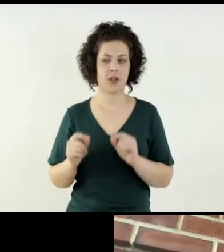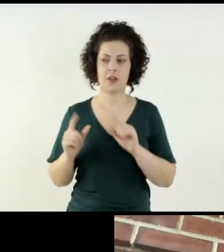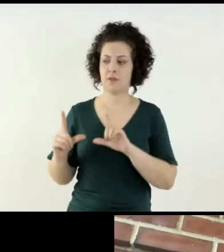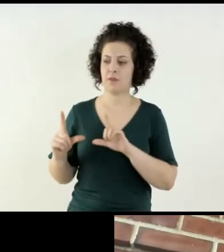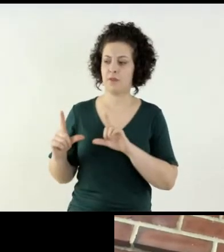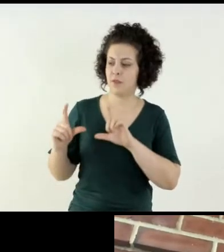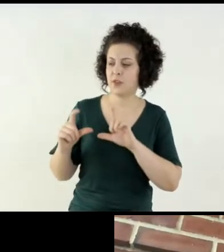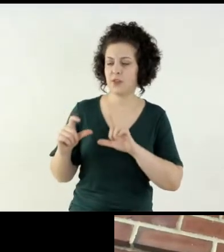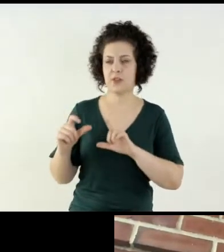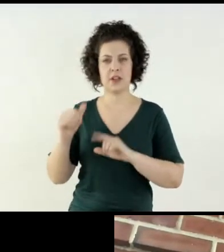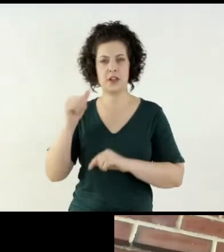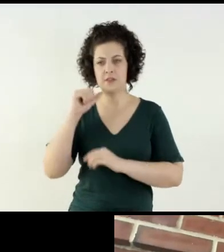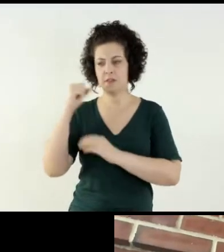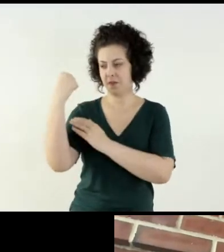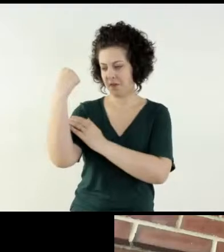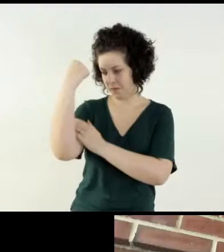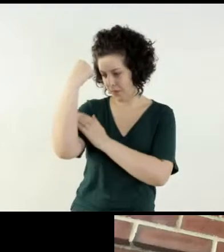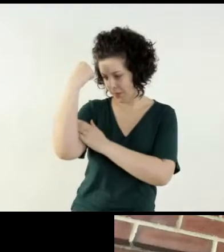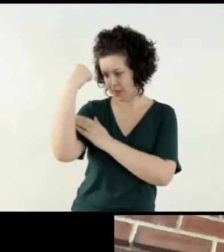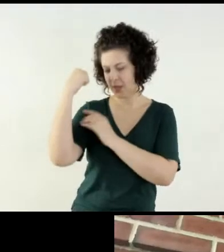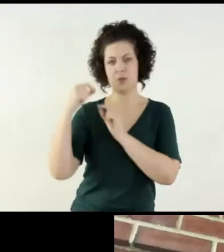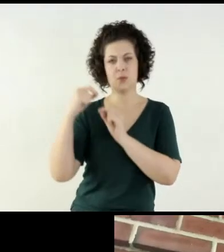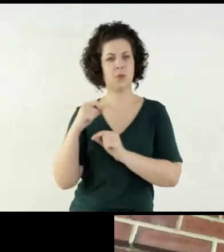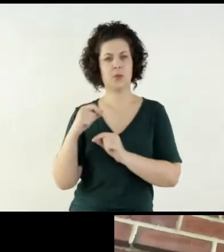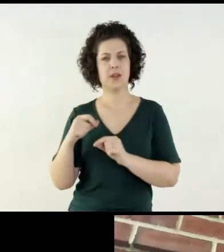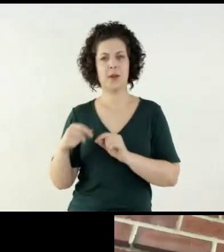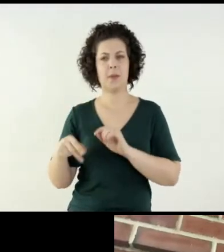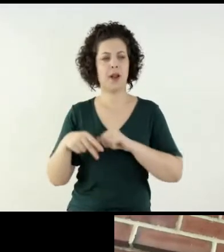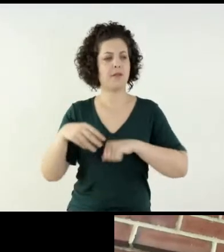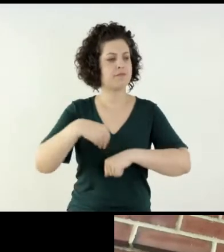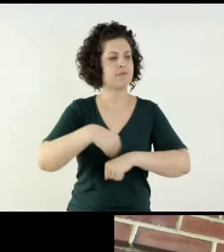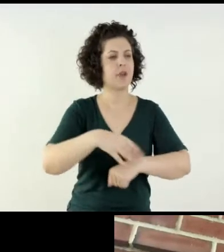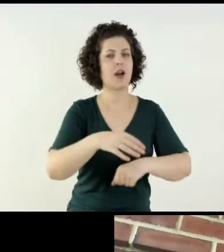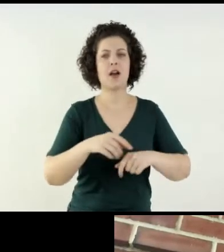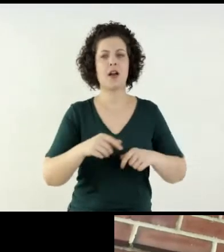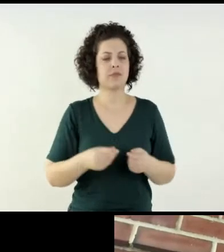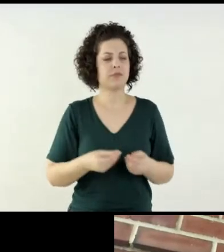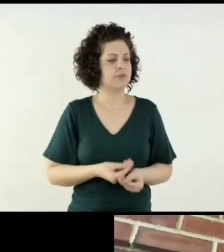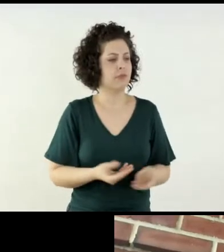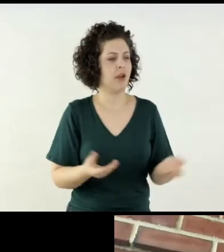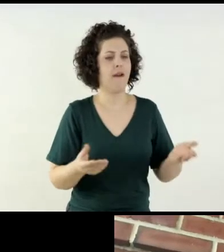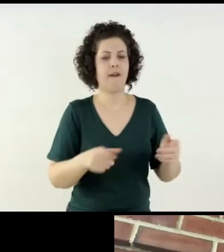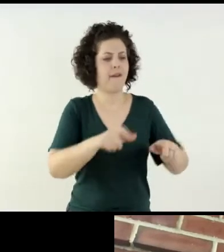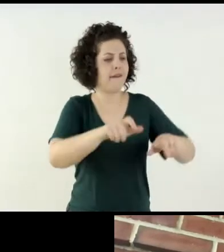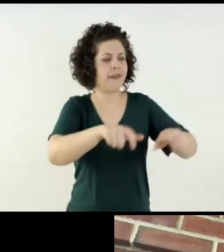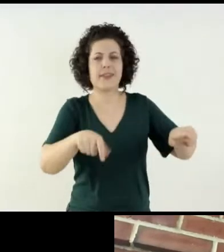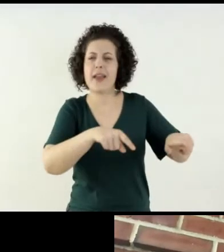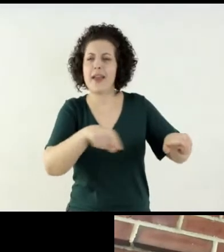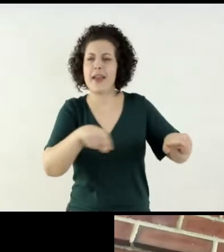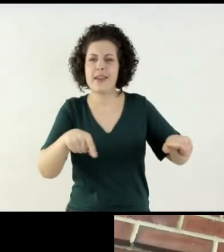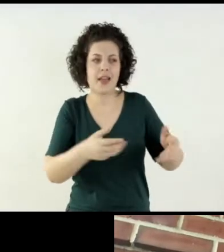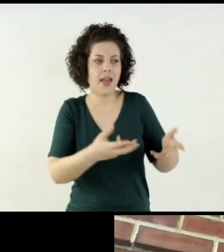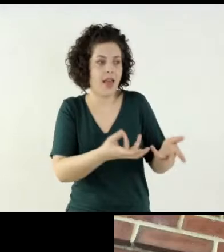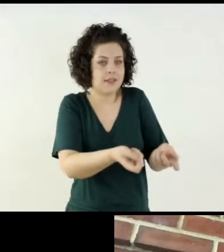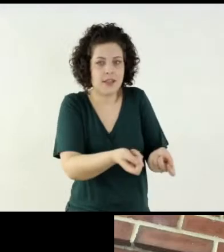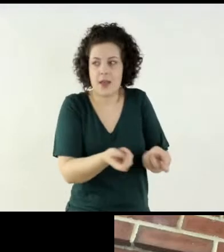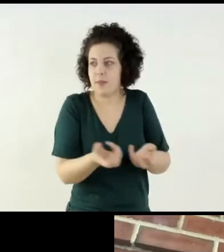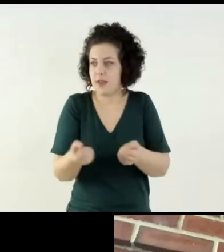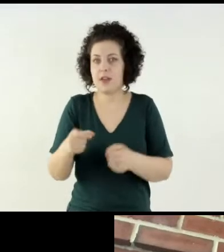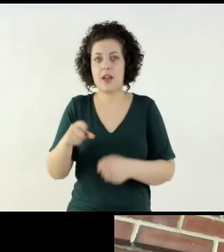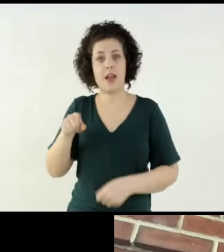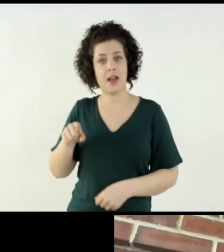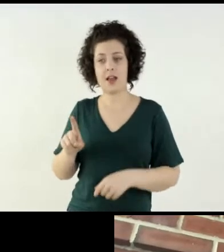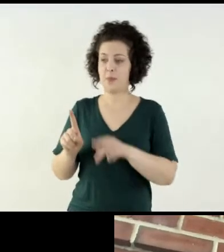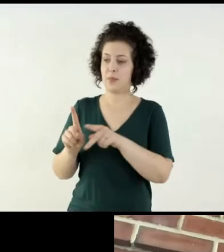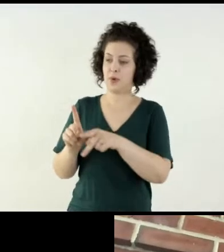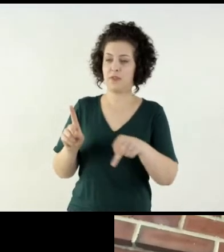for? And perhaps, you know, since you are also a teacher, how do you teach feminism to your students?